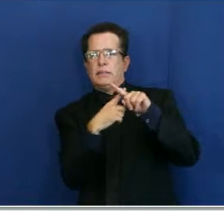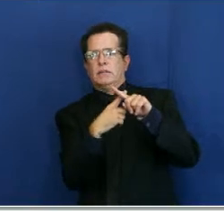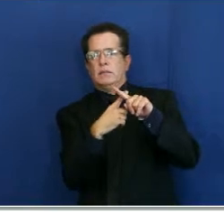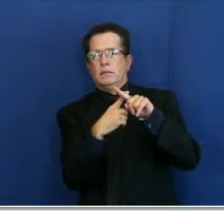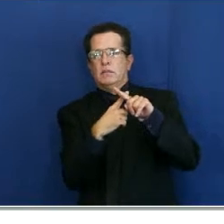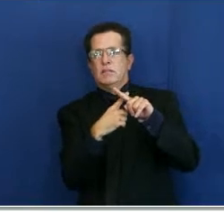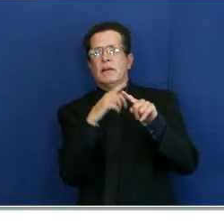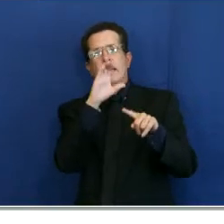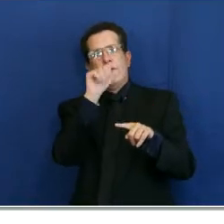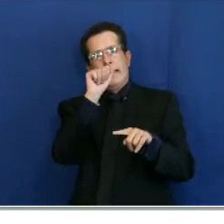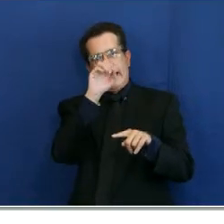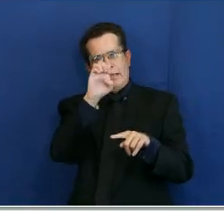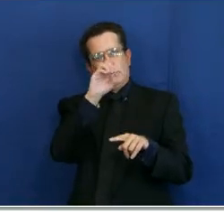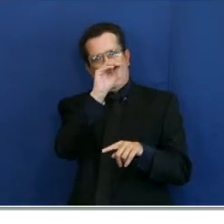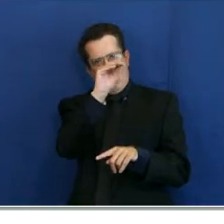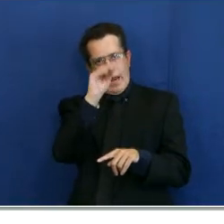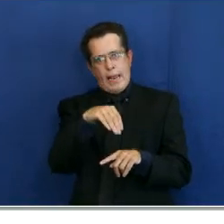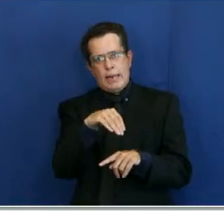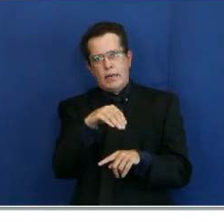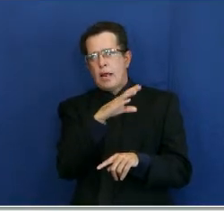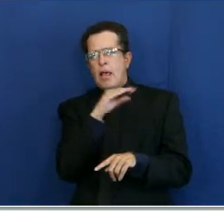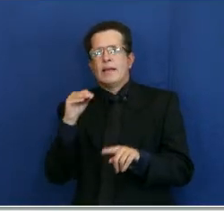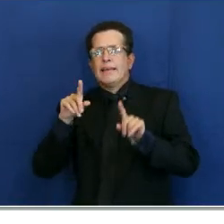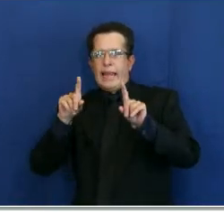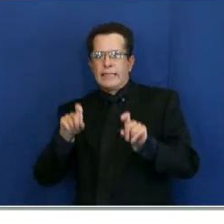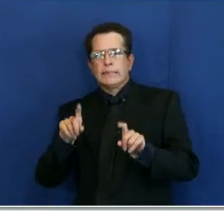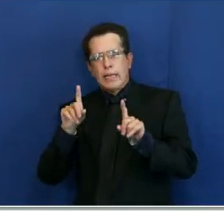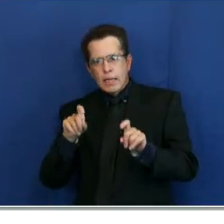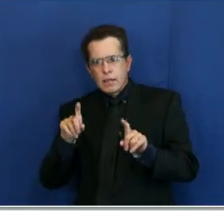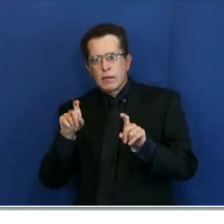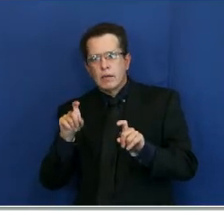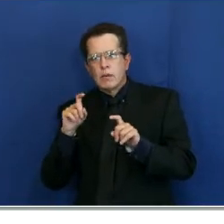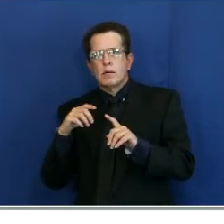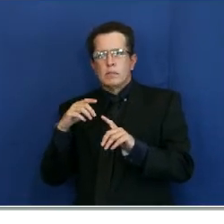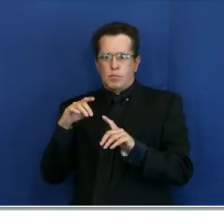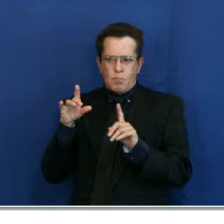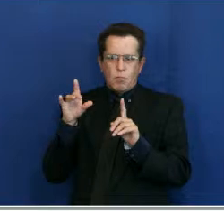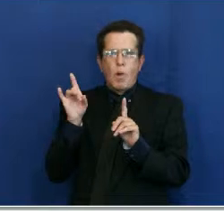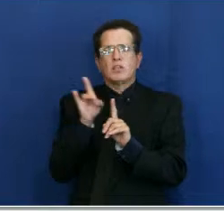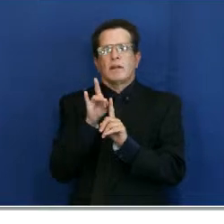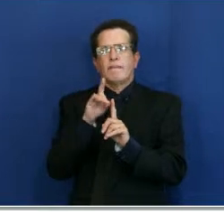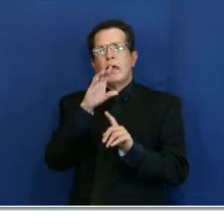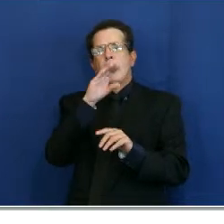then testing positivity, as well as community outbreaks. And we continue to have community